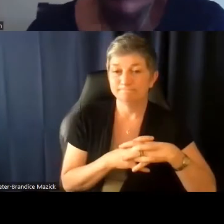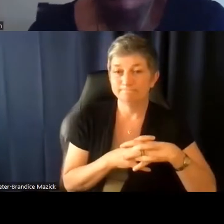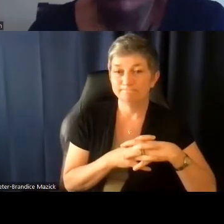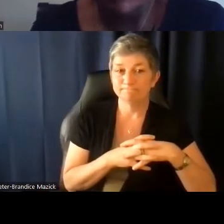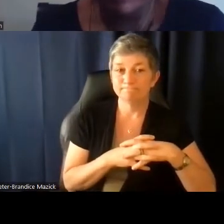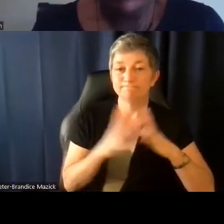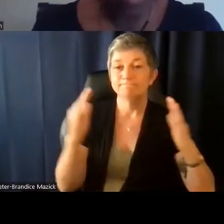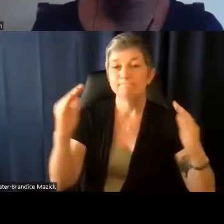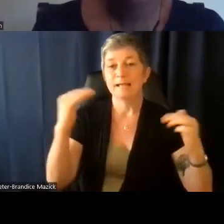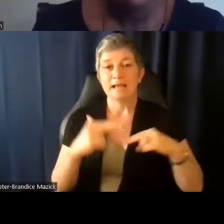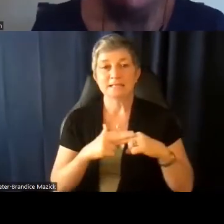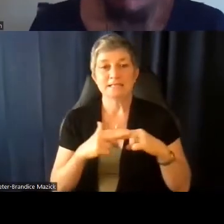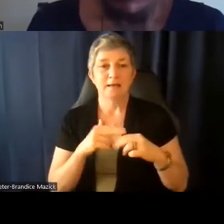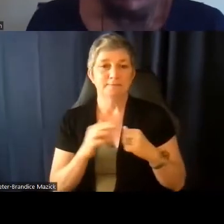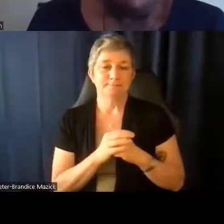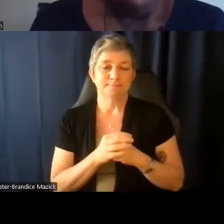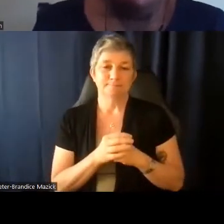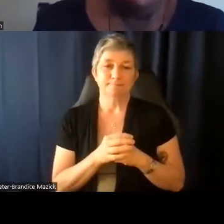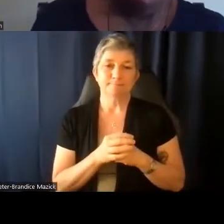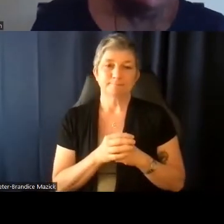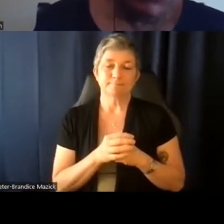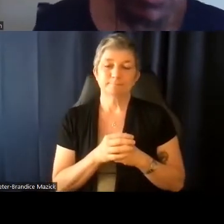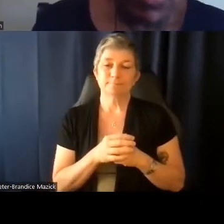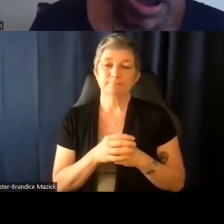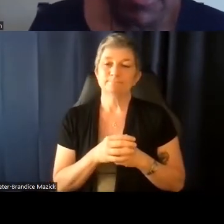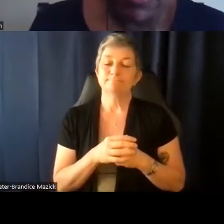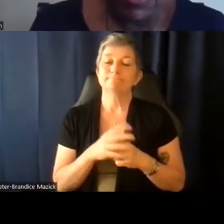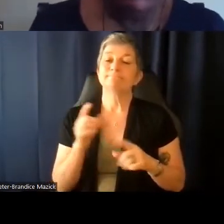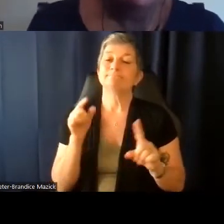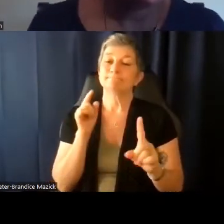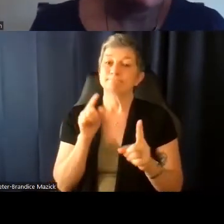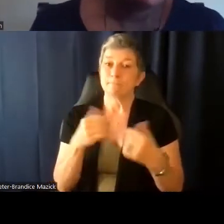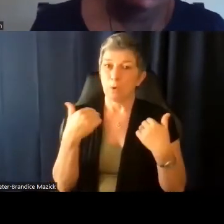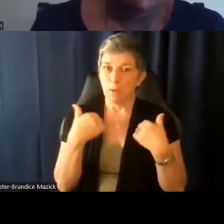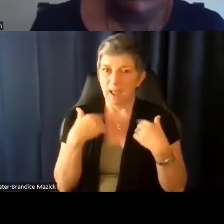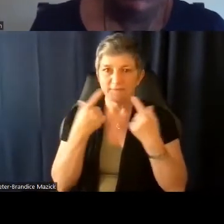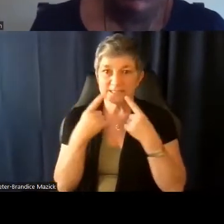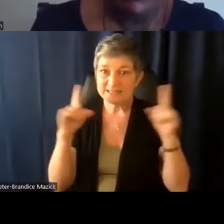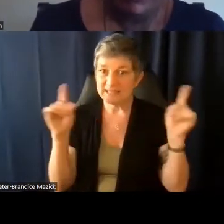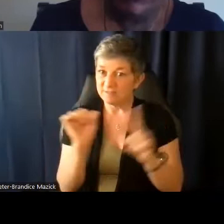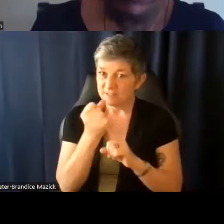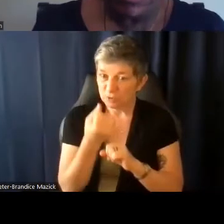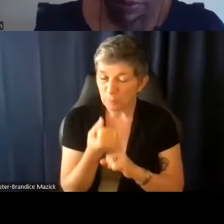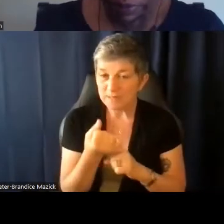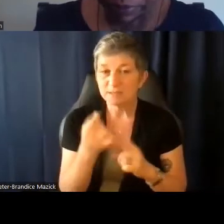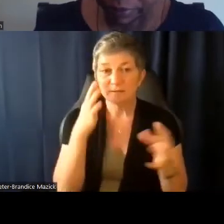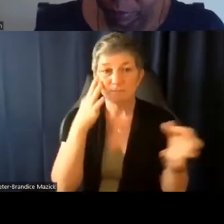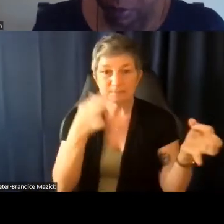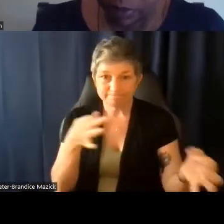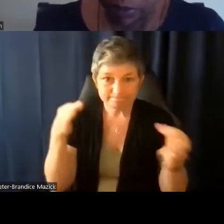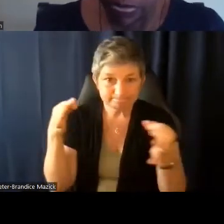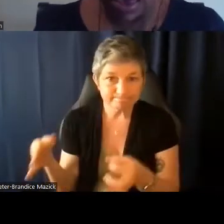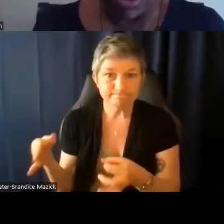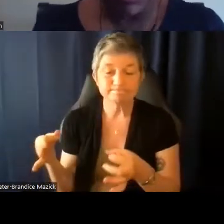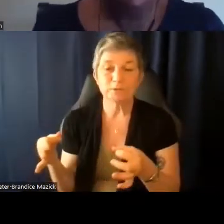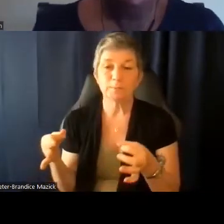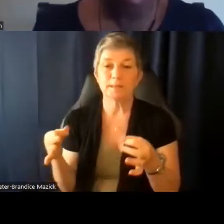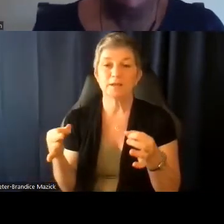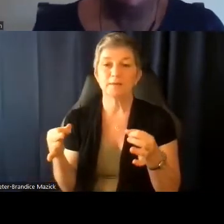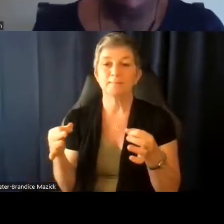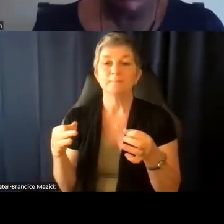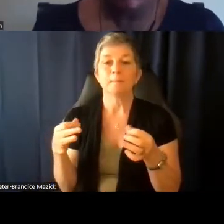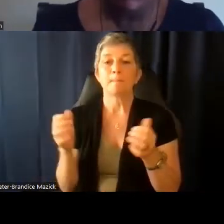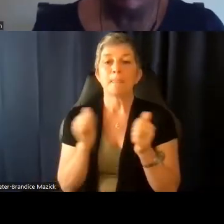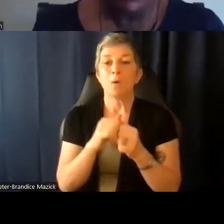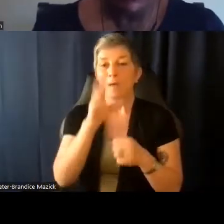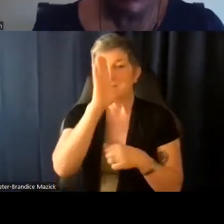Next slide, please. So in order to kind of assess the situation and make determinations under the